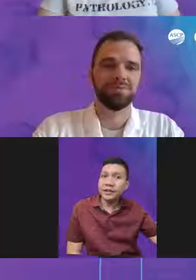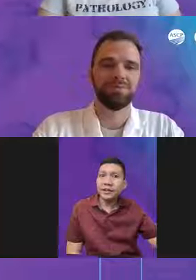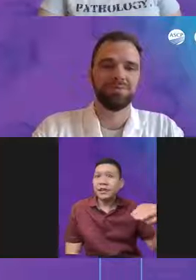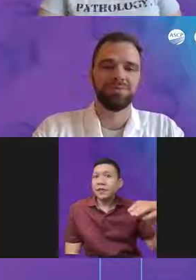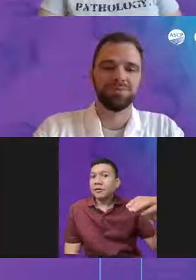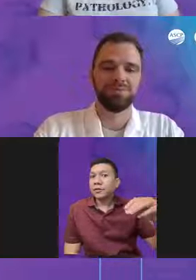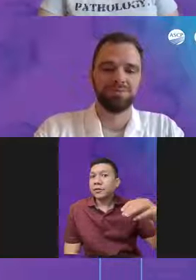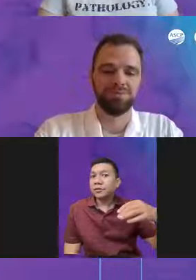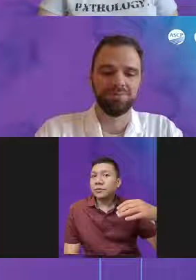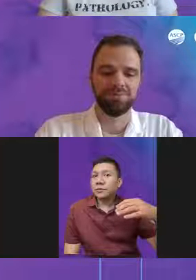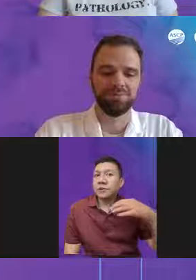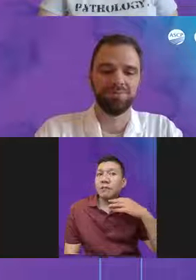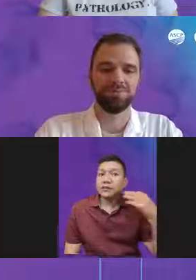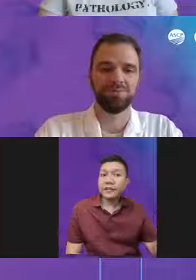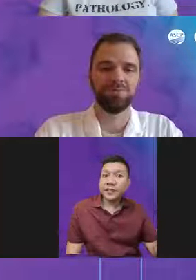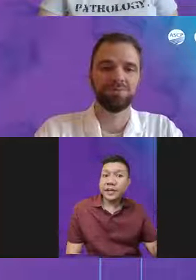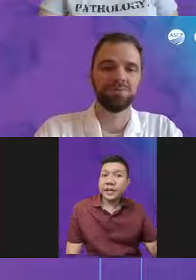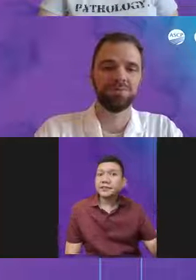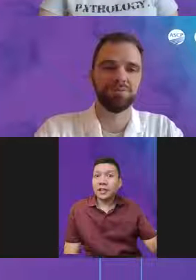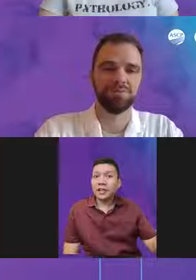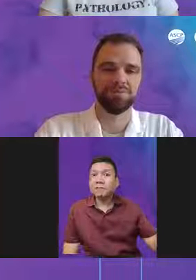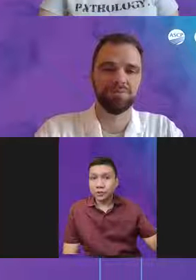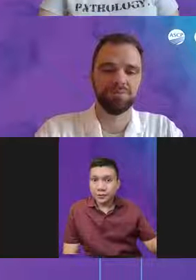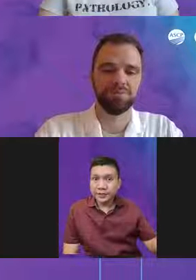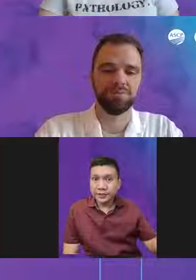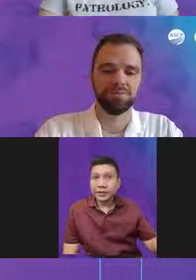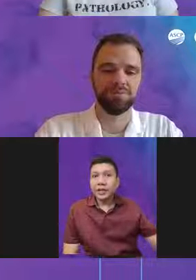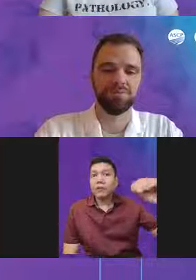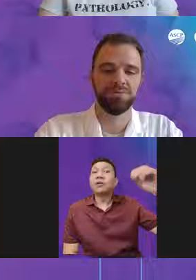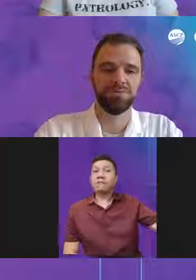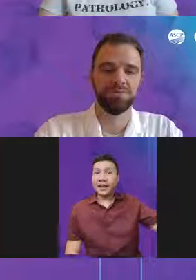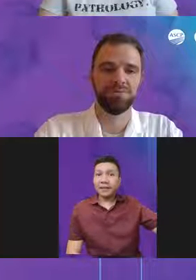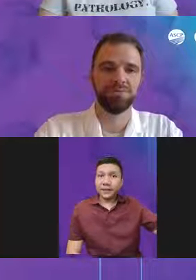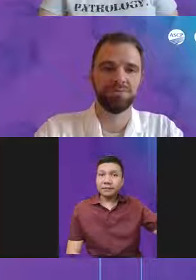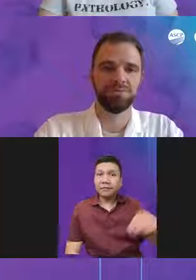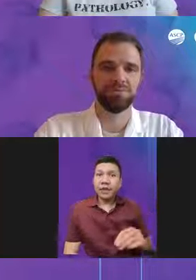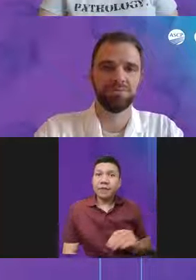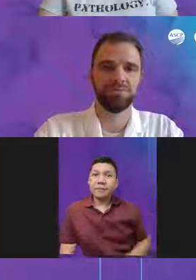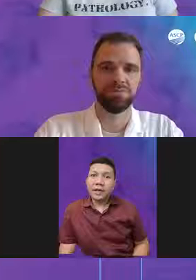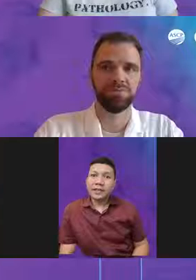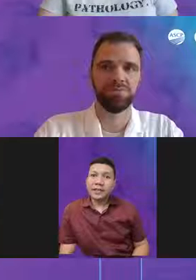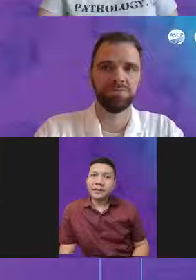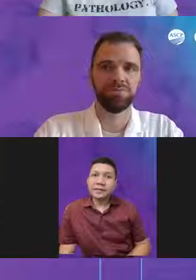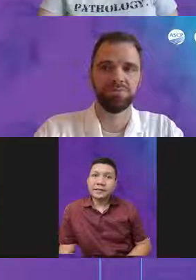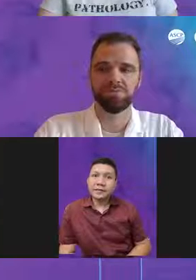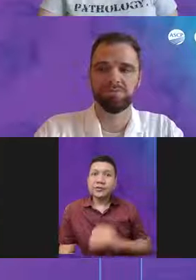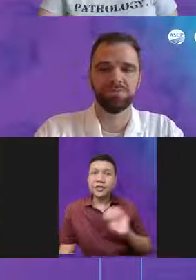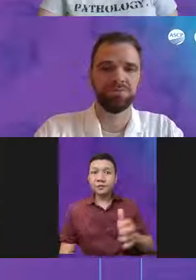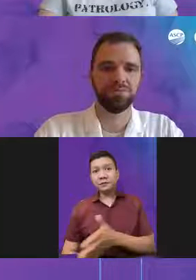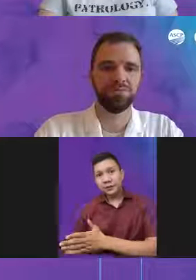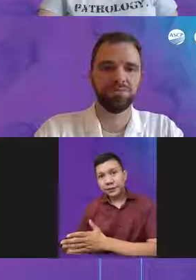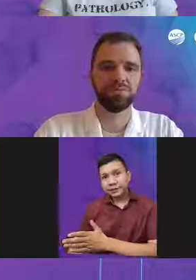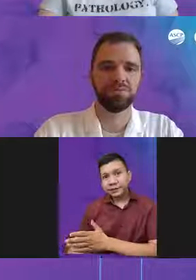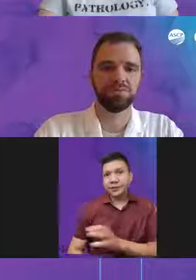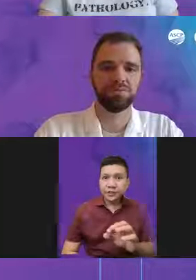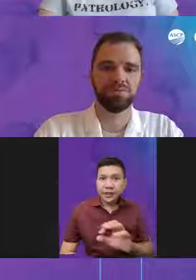CBC would not recognize that as an immature red cell. It will flag it as you need to